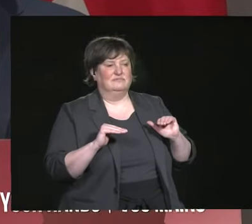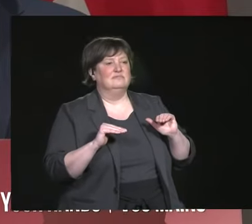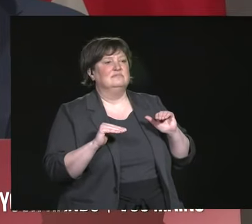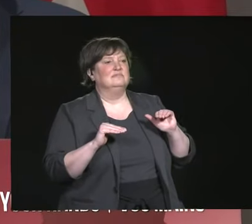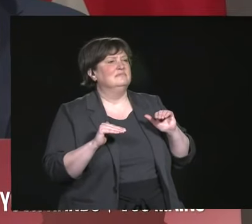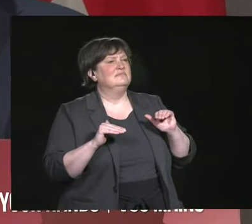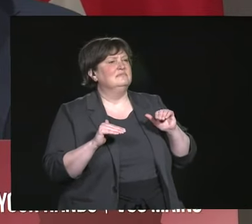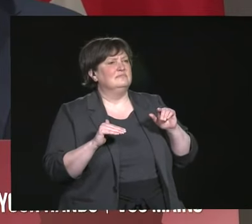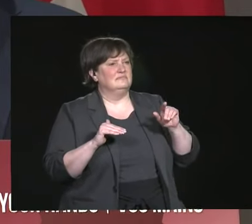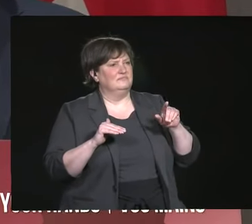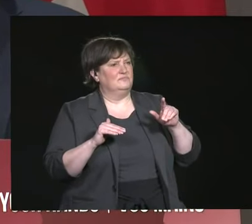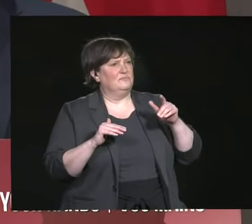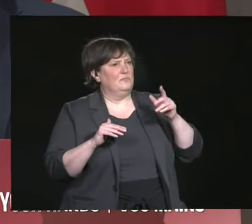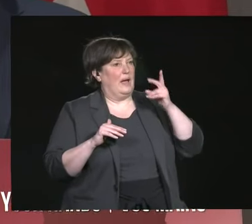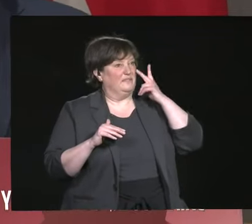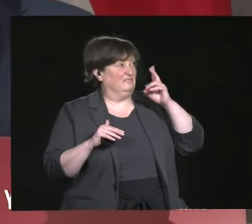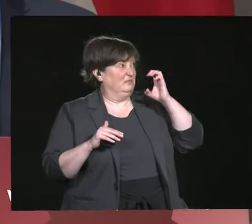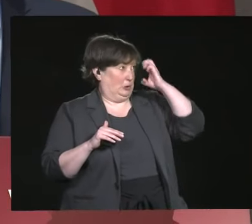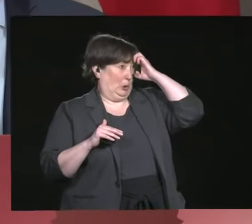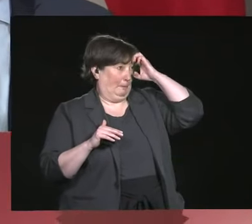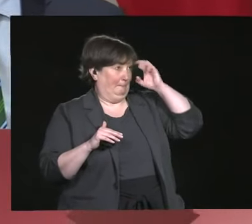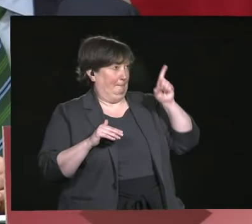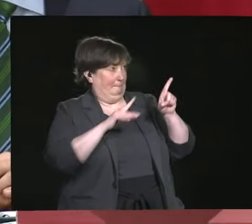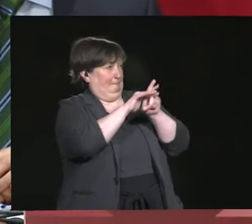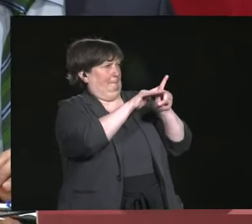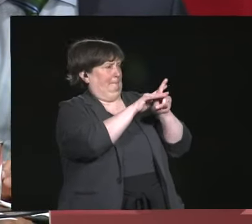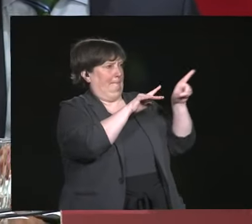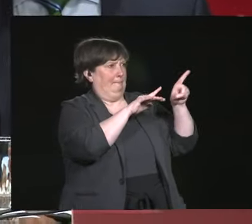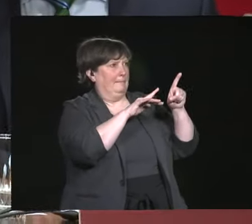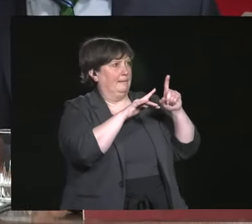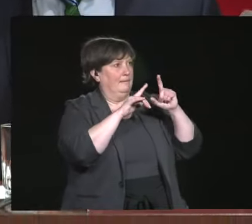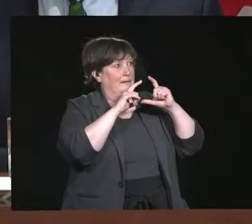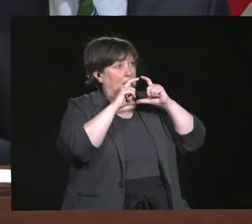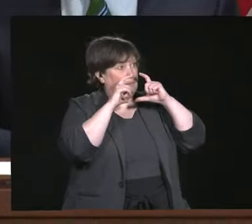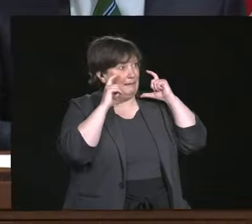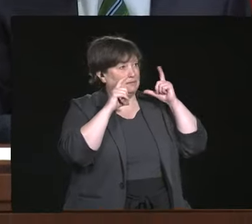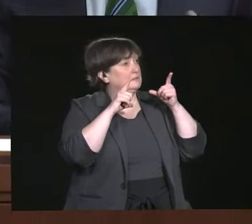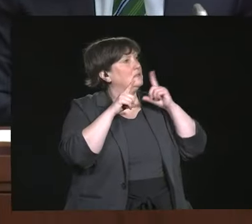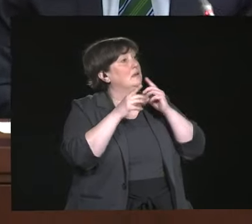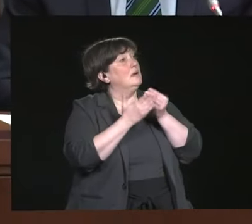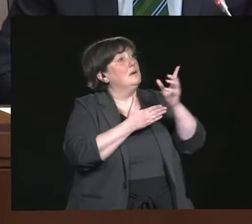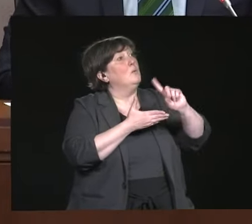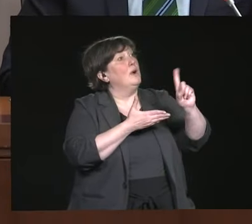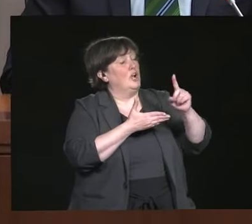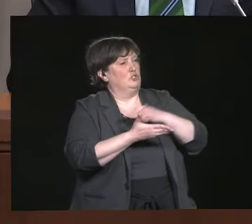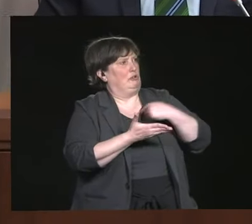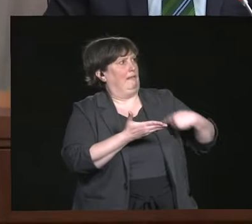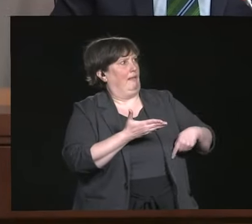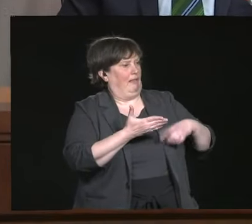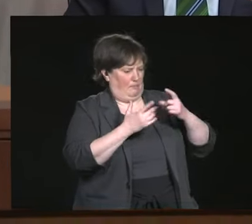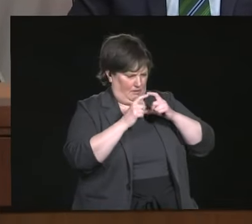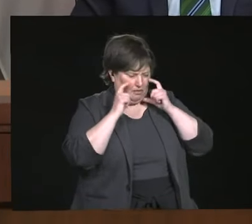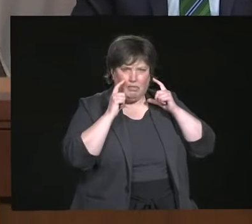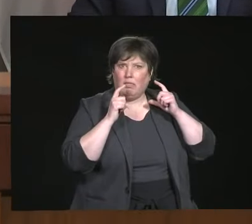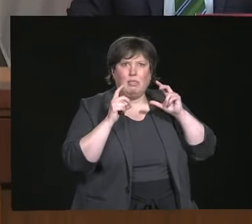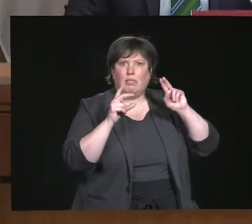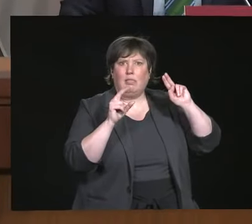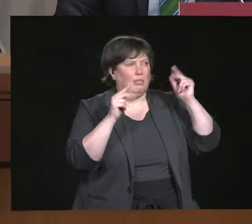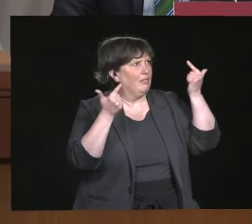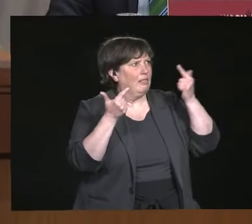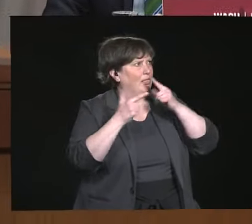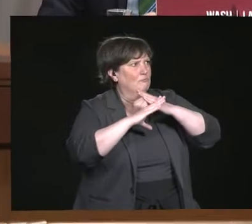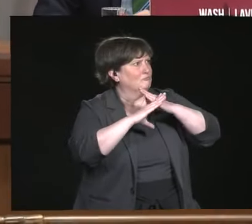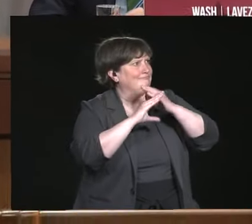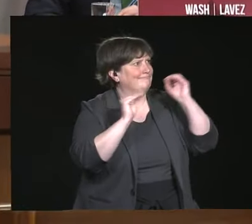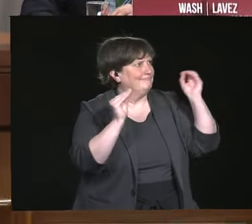Europe about masks coming from China being defective. The Chinese embassy here in Ottawa tweeted the Bank of China